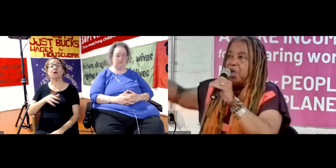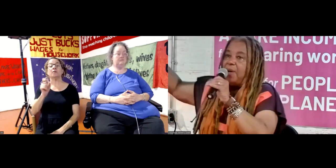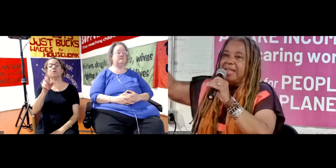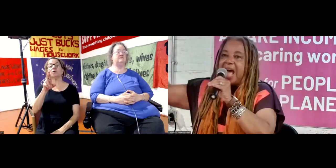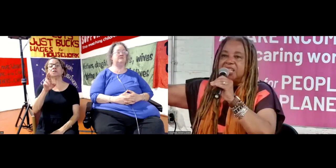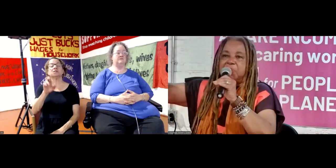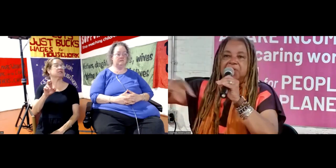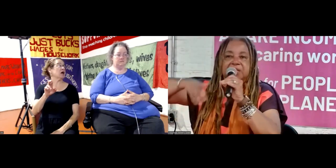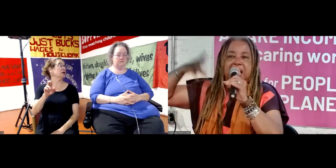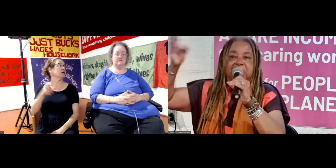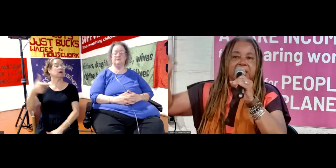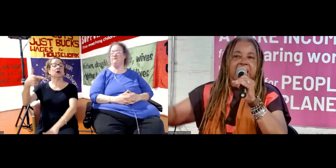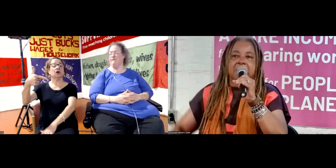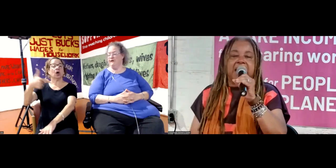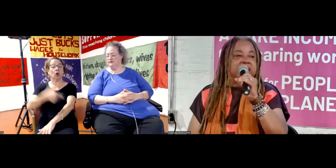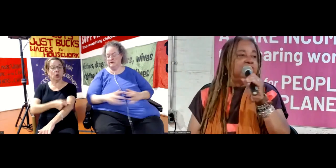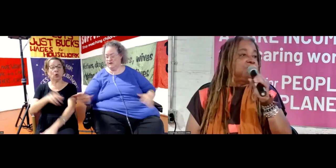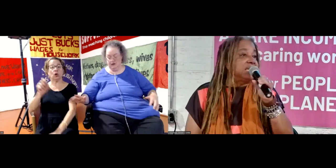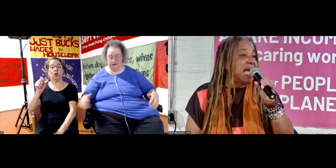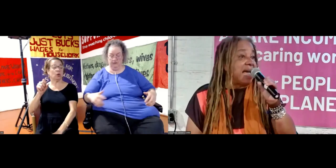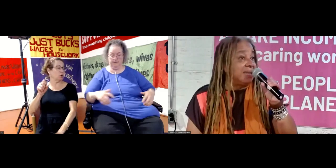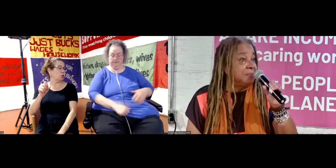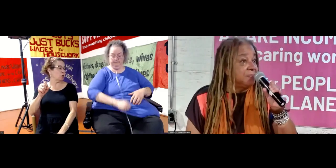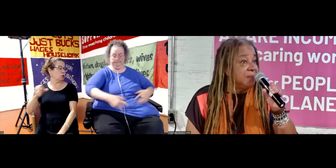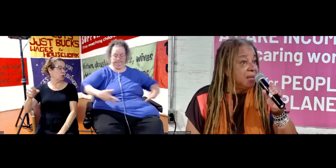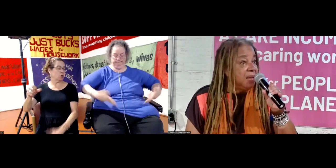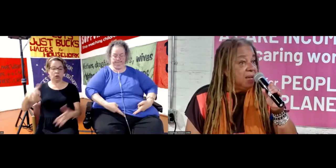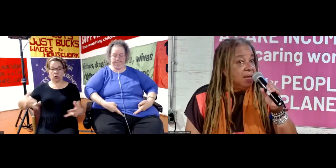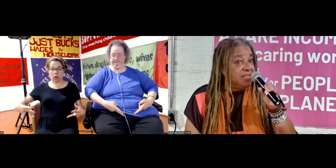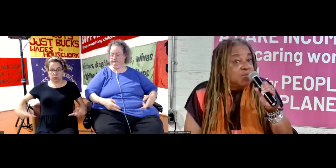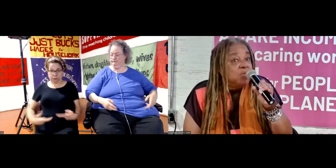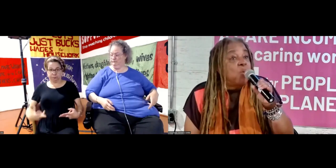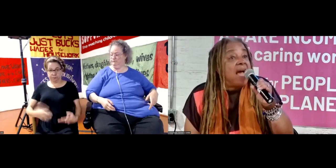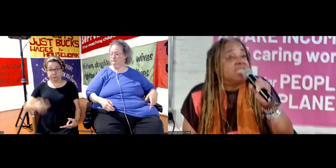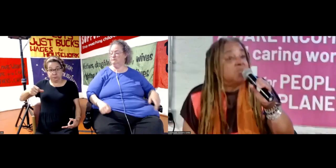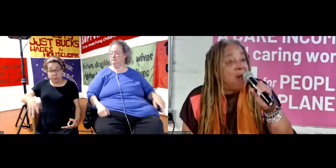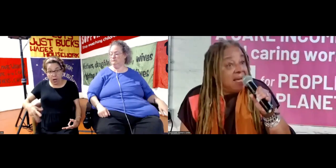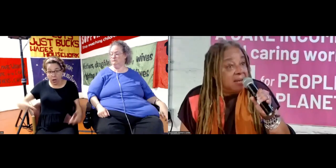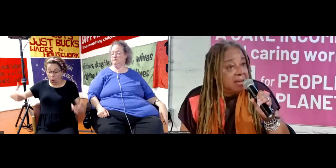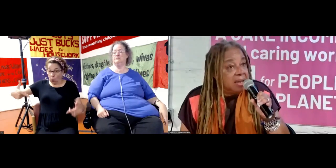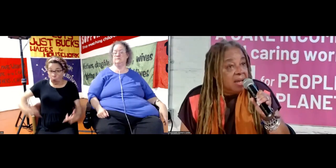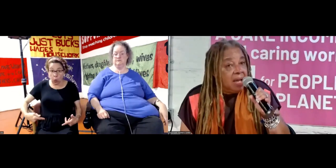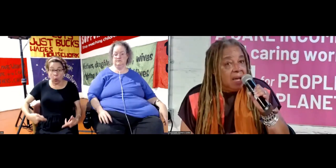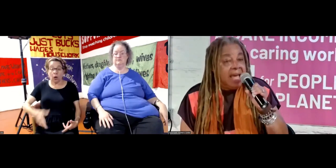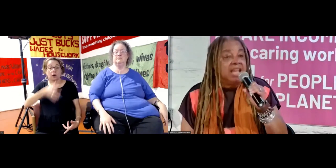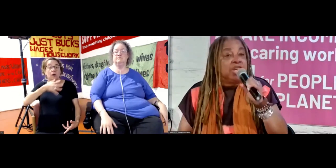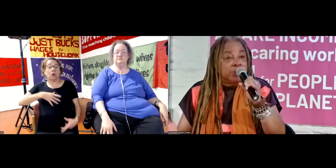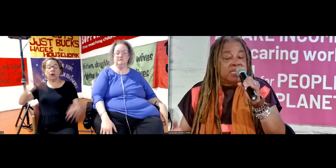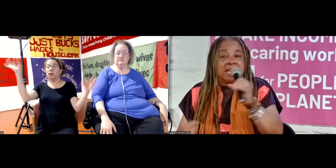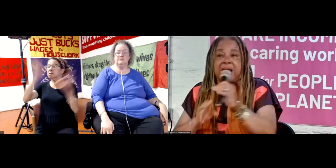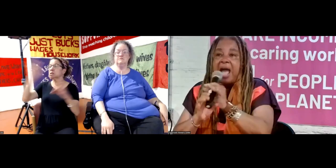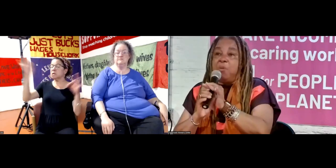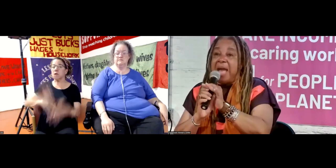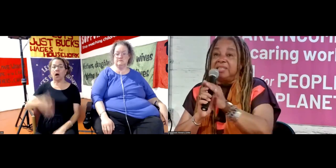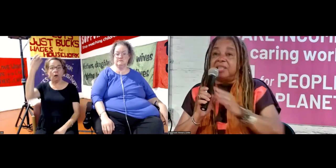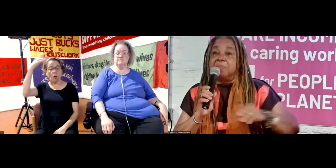They would go in the hospital for something, they come out, their tubes are tied. This was widespread. In